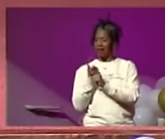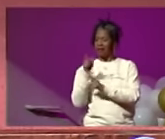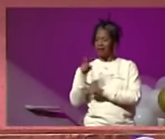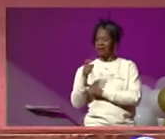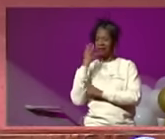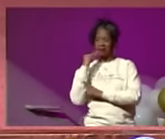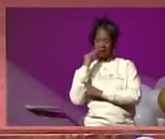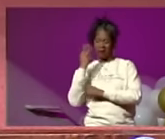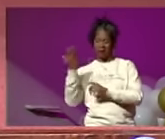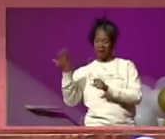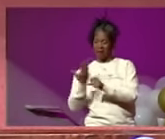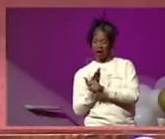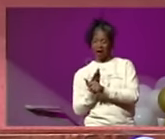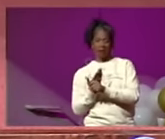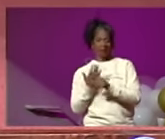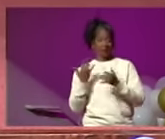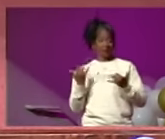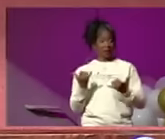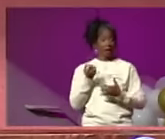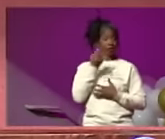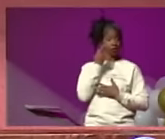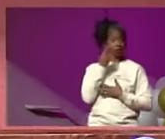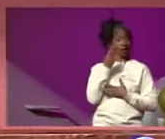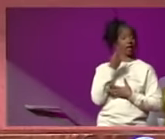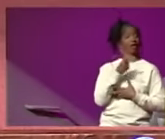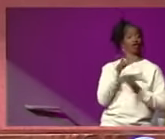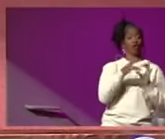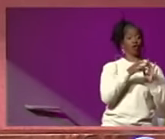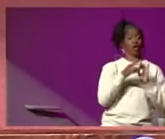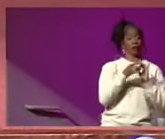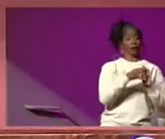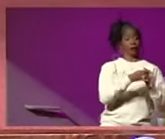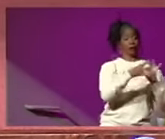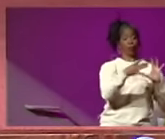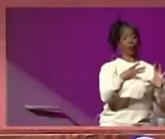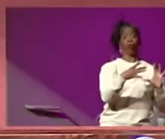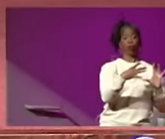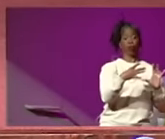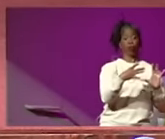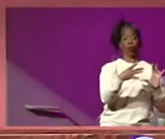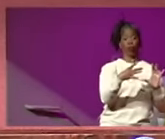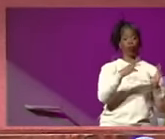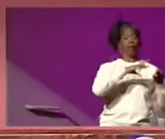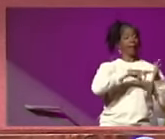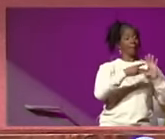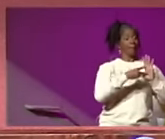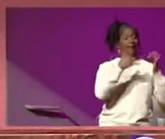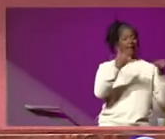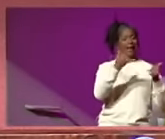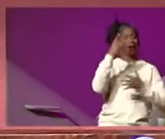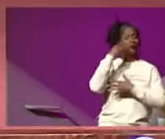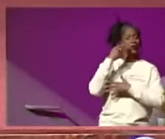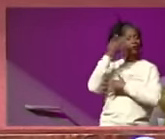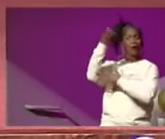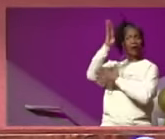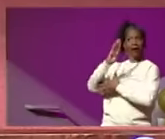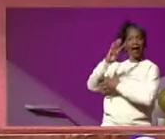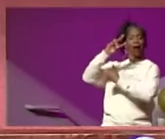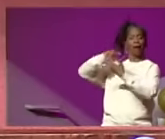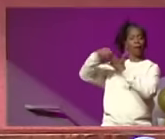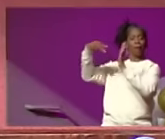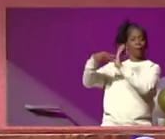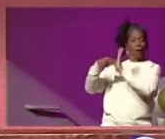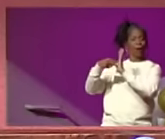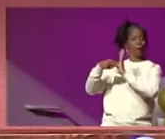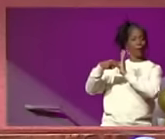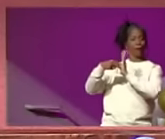That fool did not break your heart. That fool broke up your plans so you could experience God's whole will for your